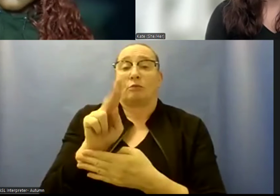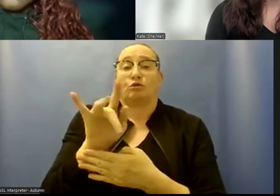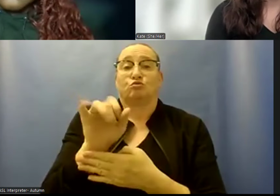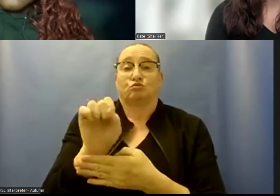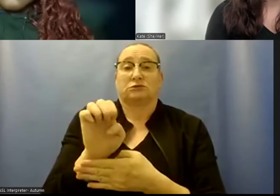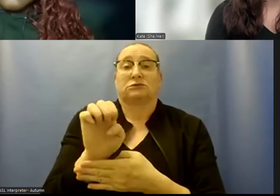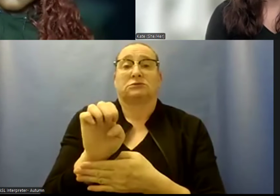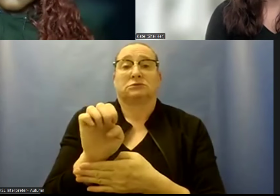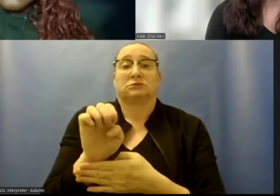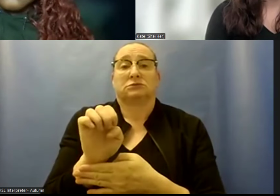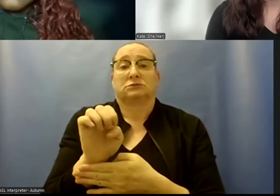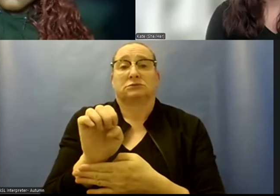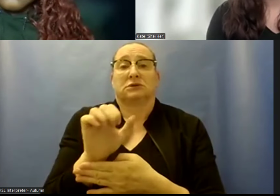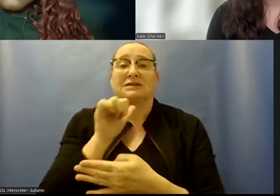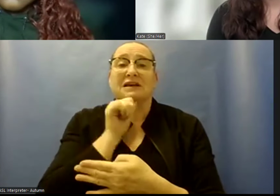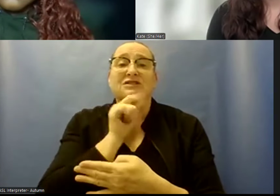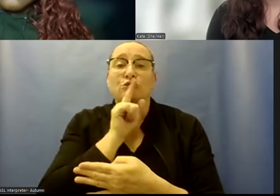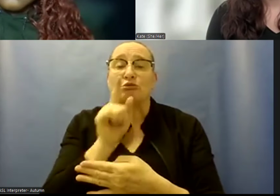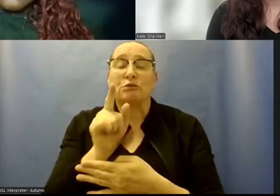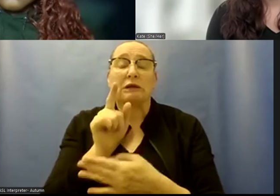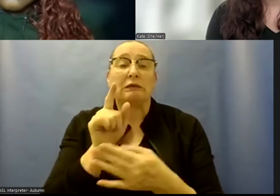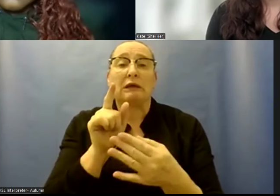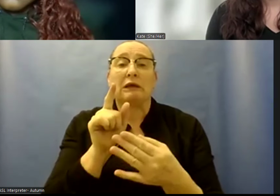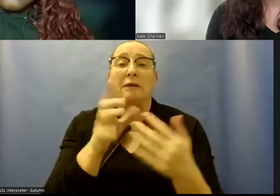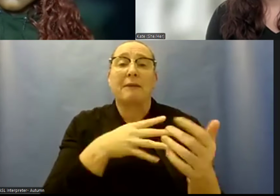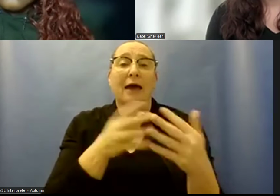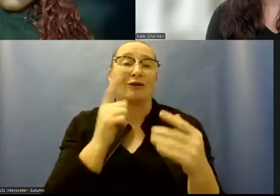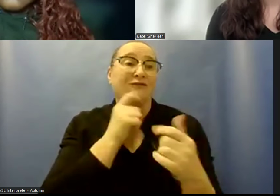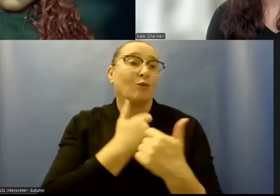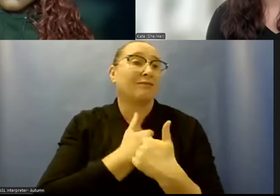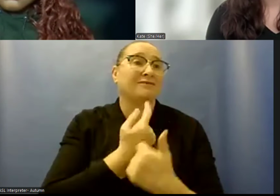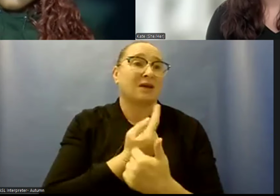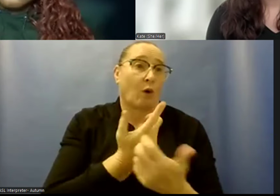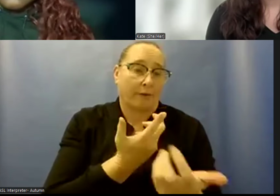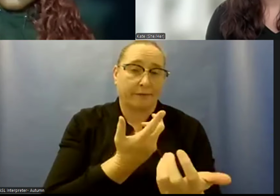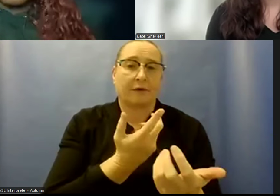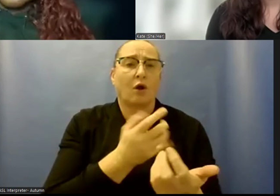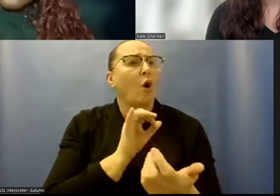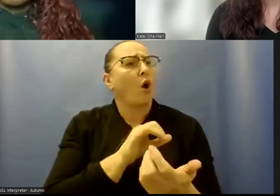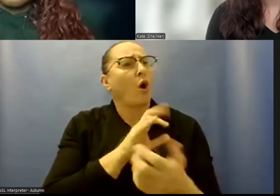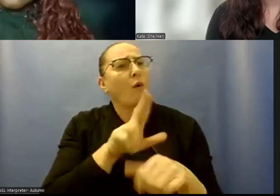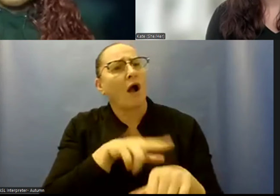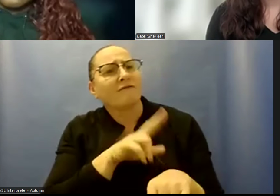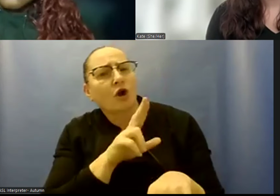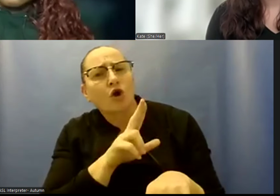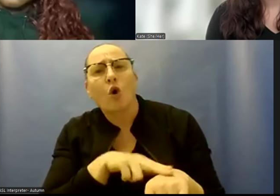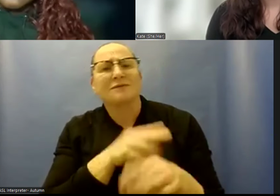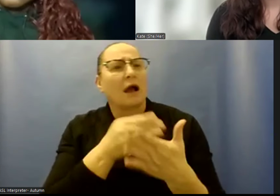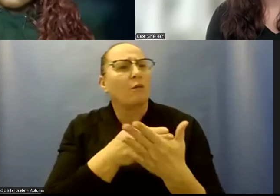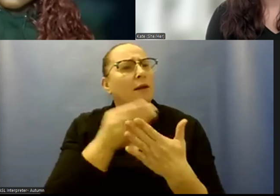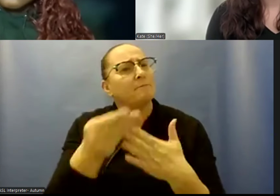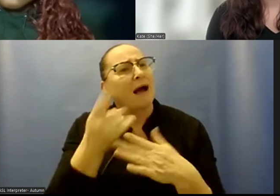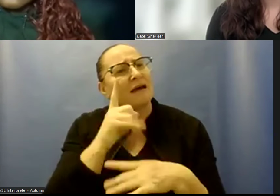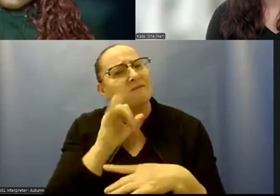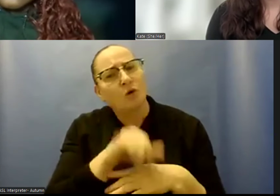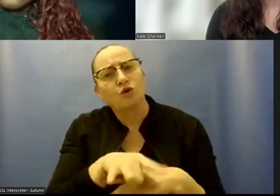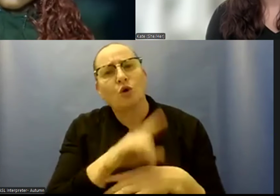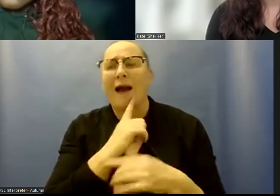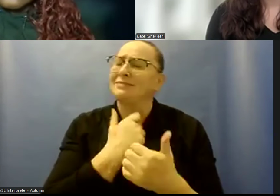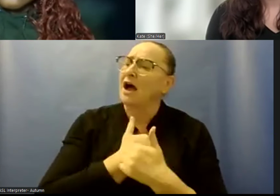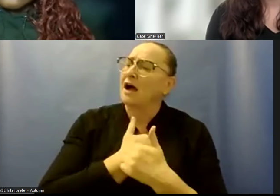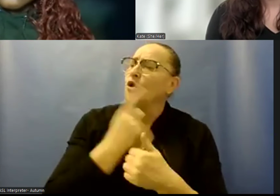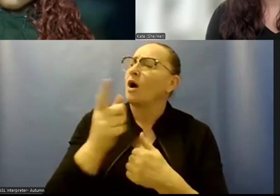it doesn't really matter if you love someone. Is, oh, of course I would buy you this for you. I love you. Oh, of course